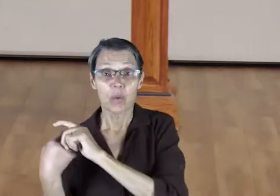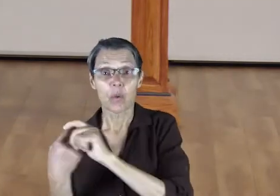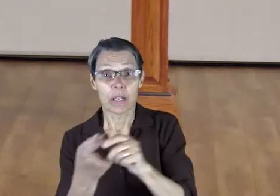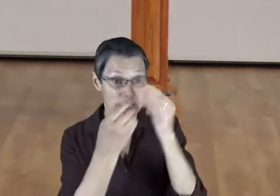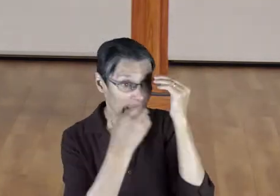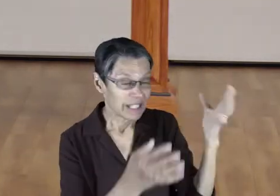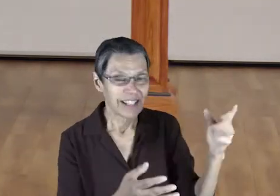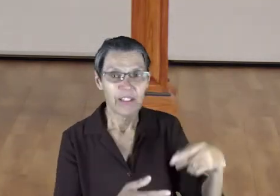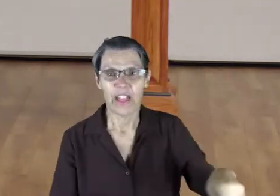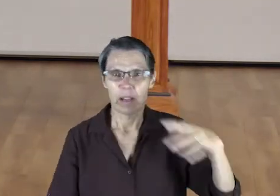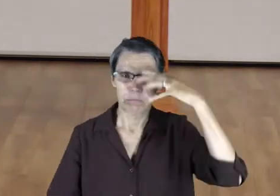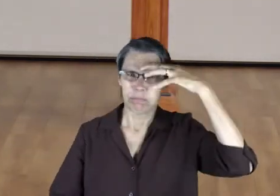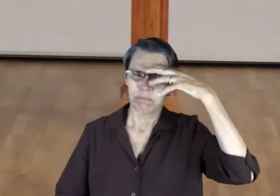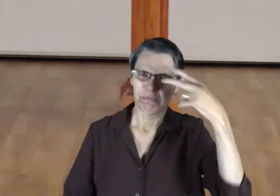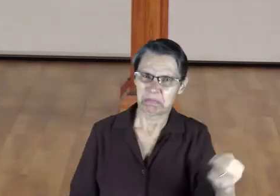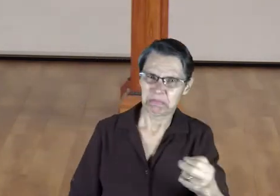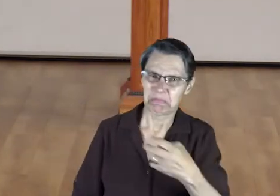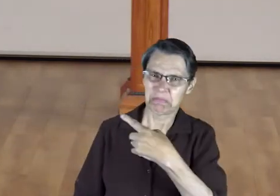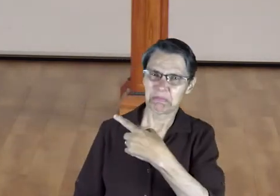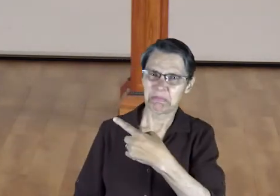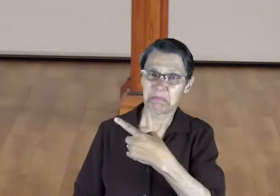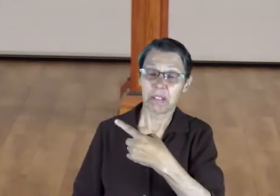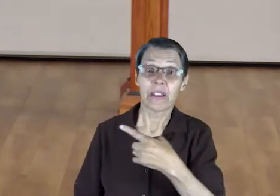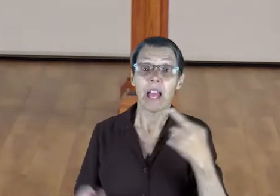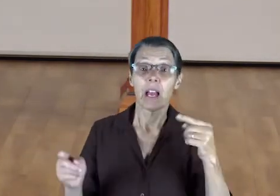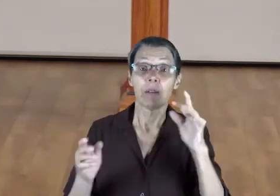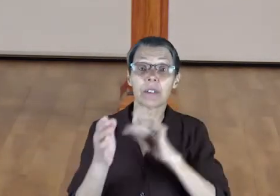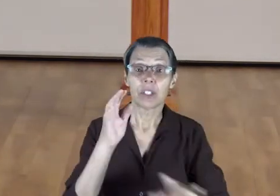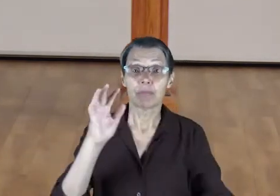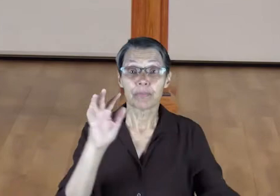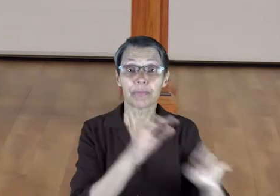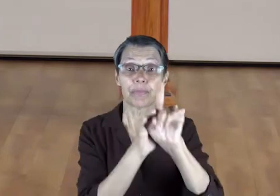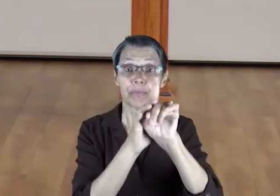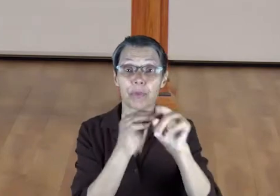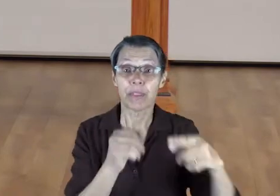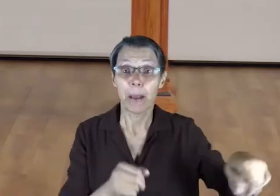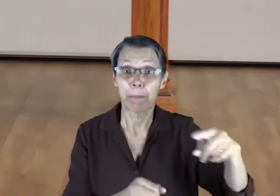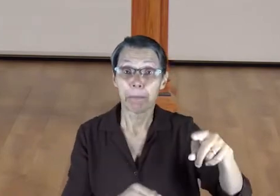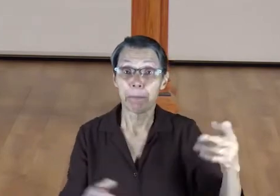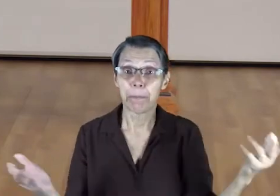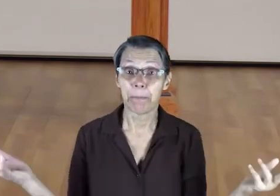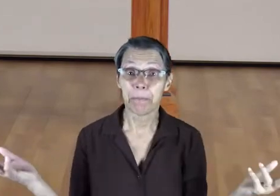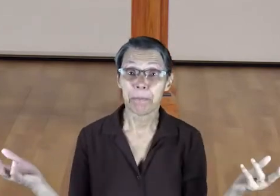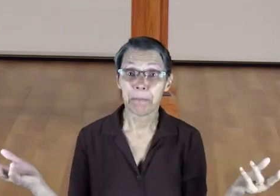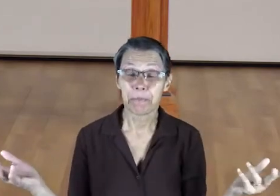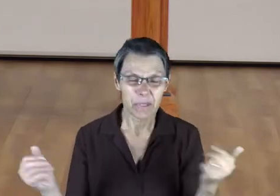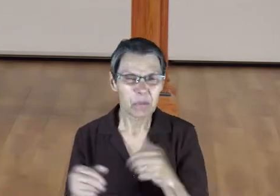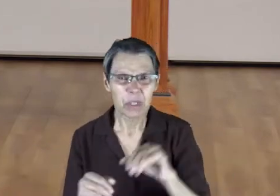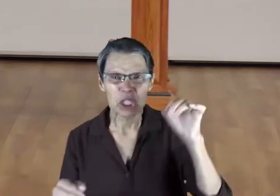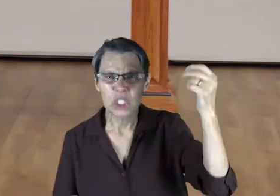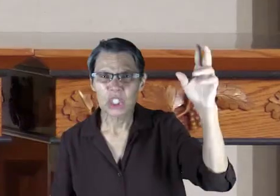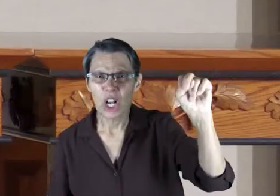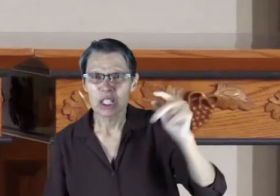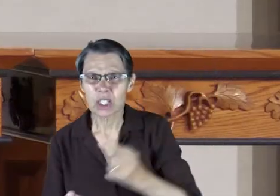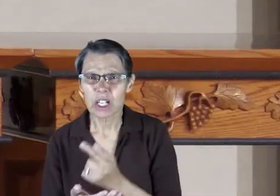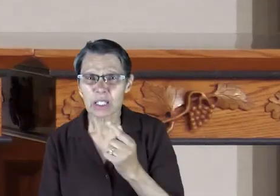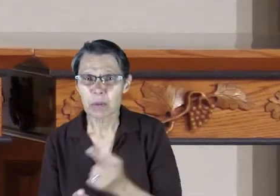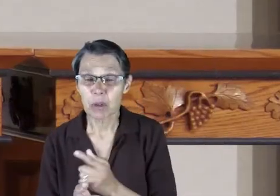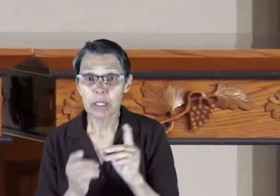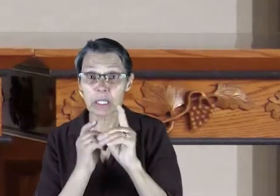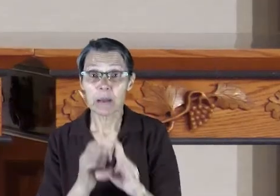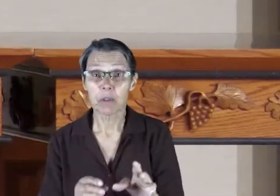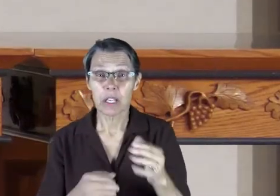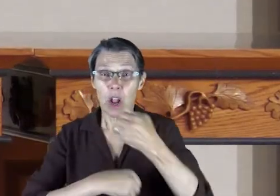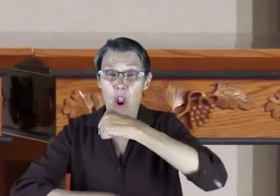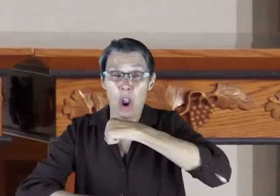then Jesus appears to them. So he disappears and he reappears. Now remember with me in the Gospel of John. The disciples